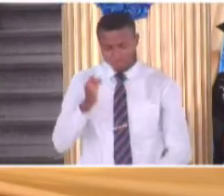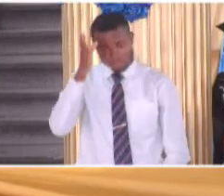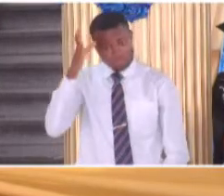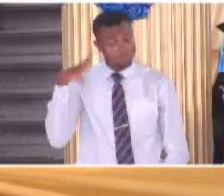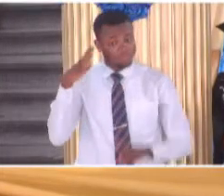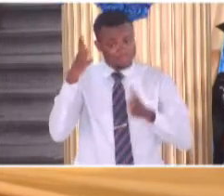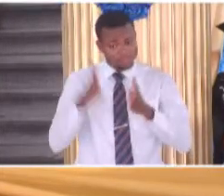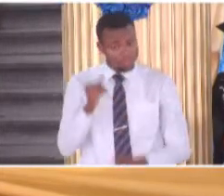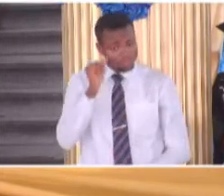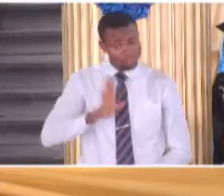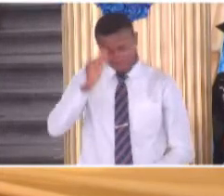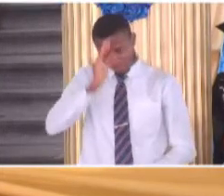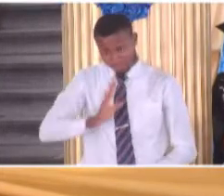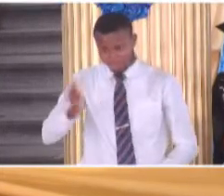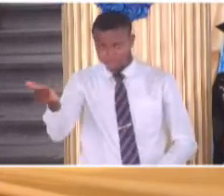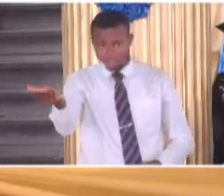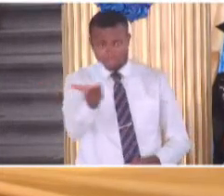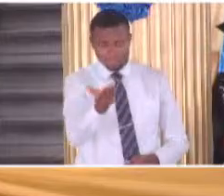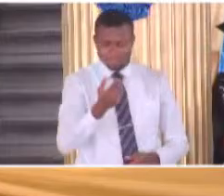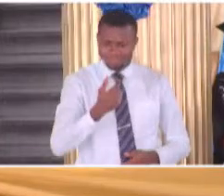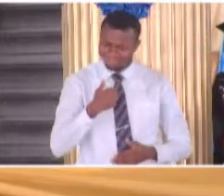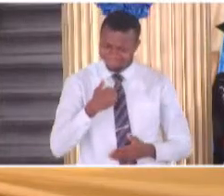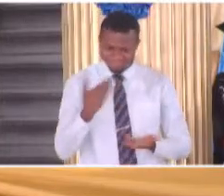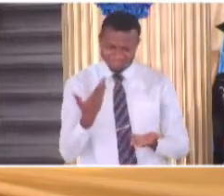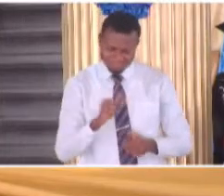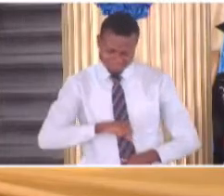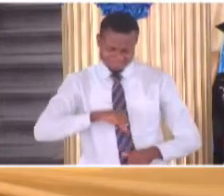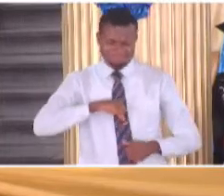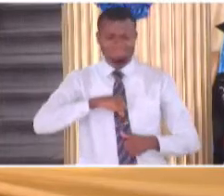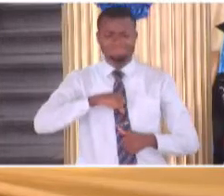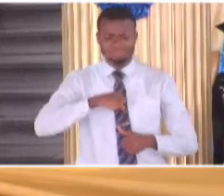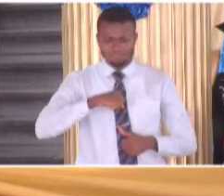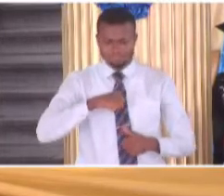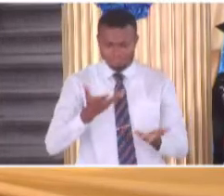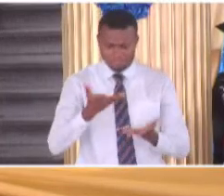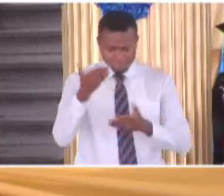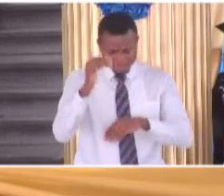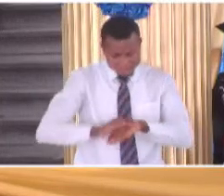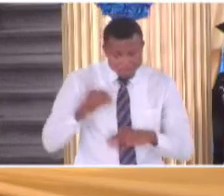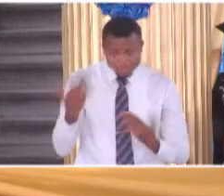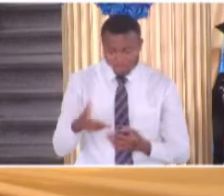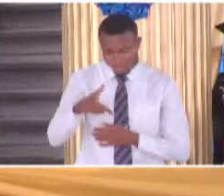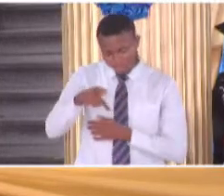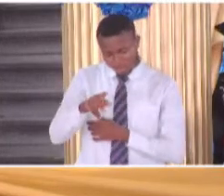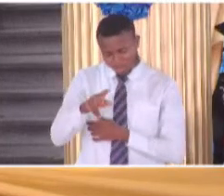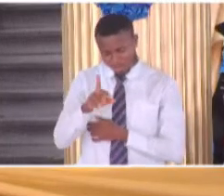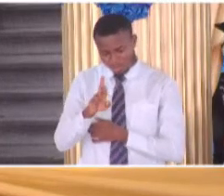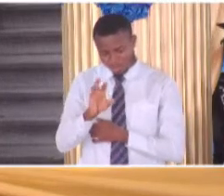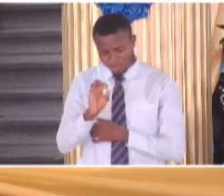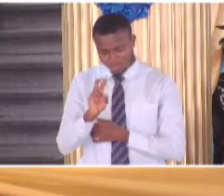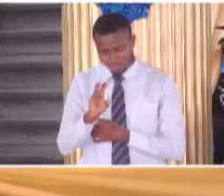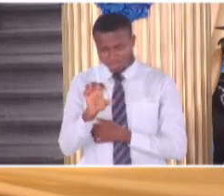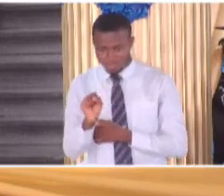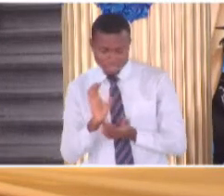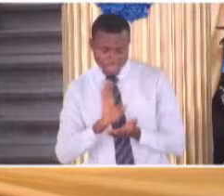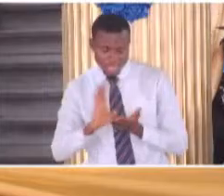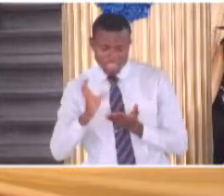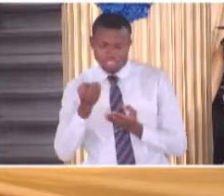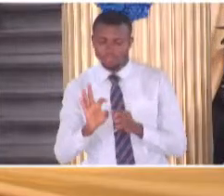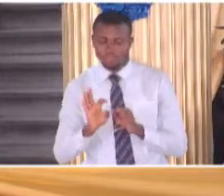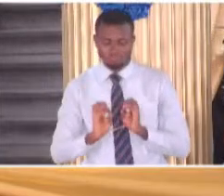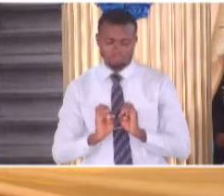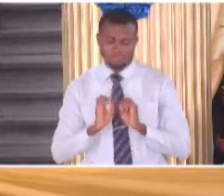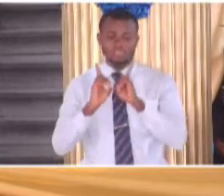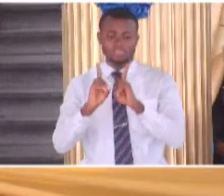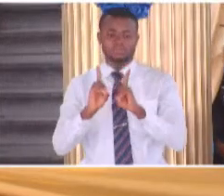and gentlemen, it's my pleasant duty to call upon the Provost of the College of Education to perform a short but